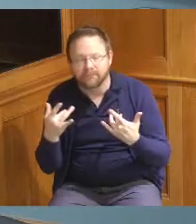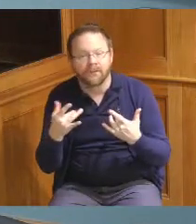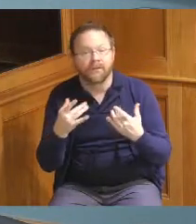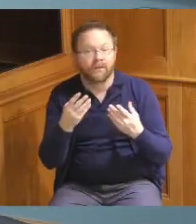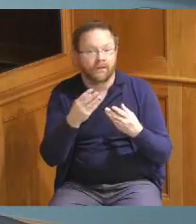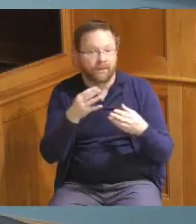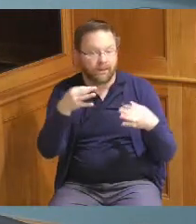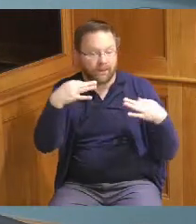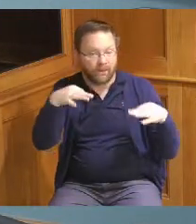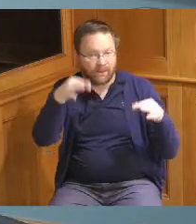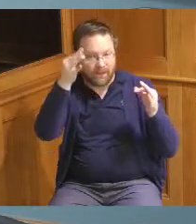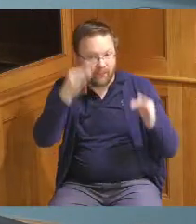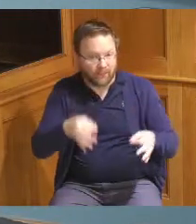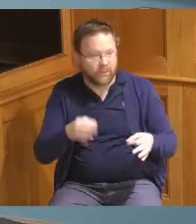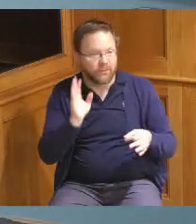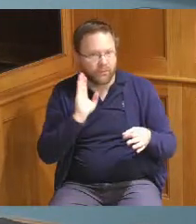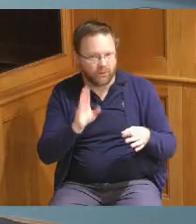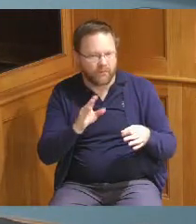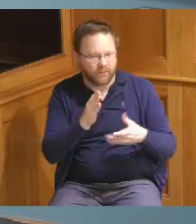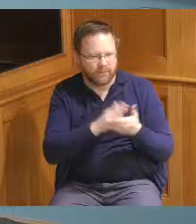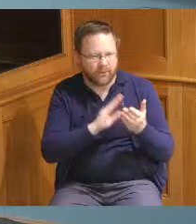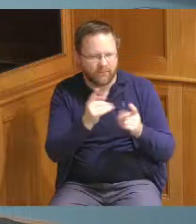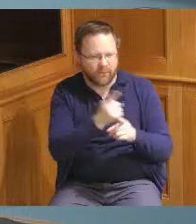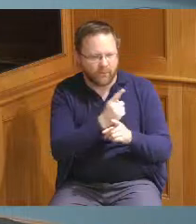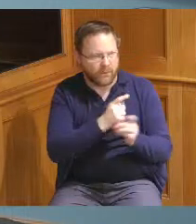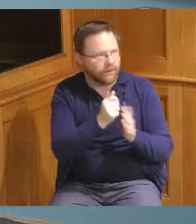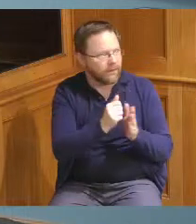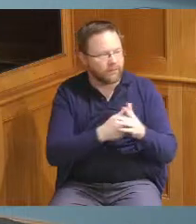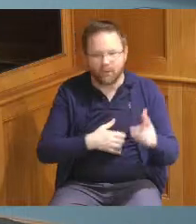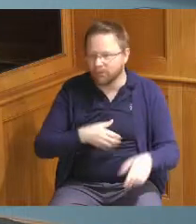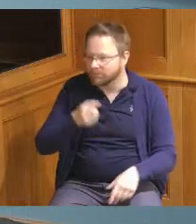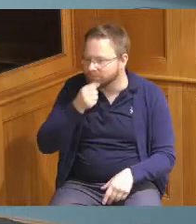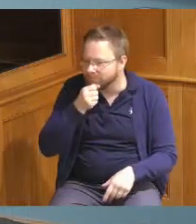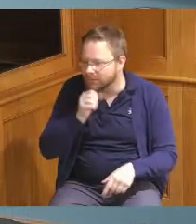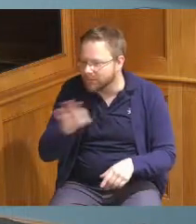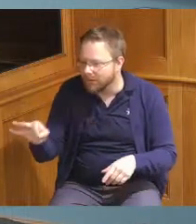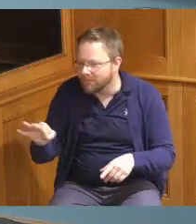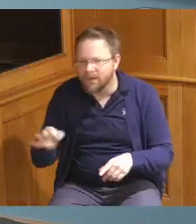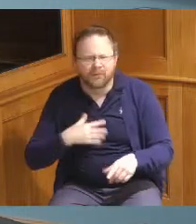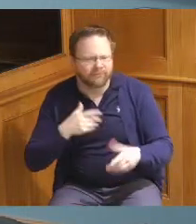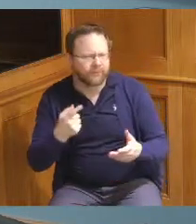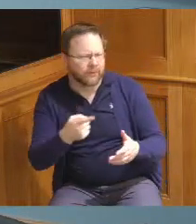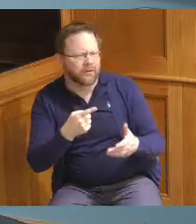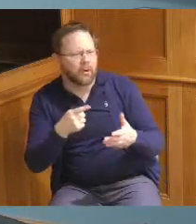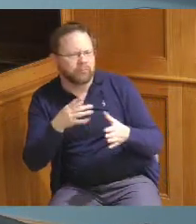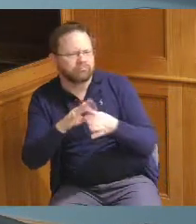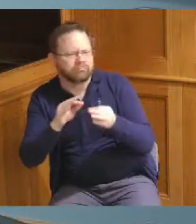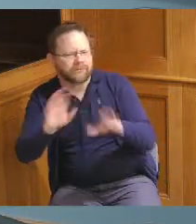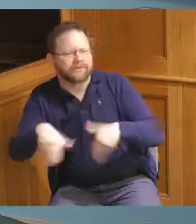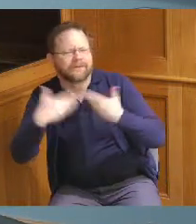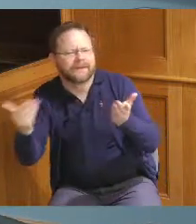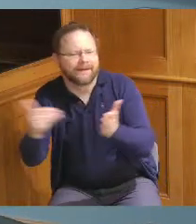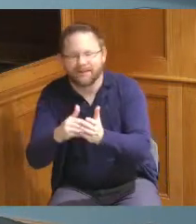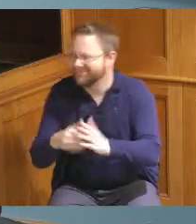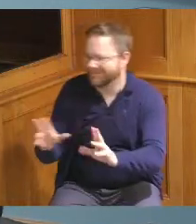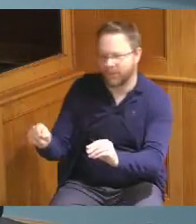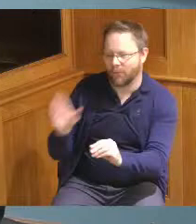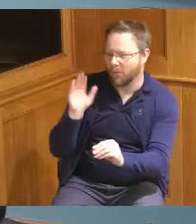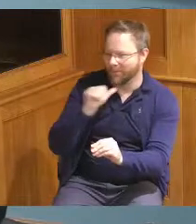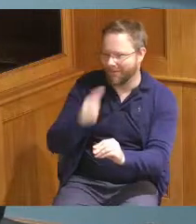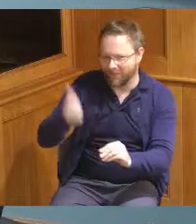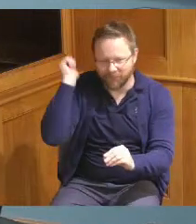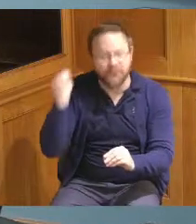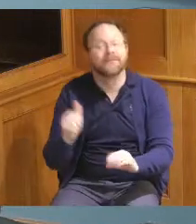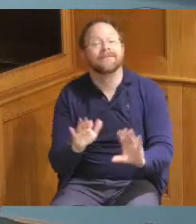Okay. My mic was off. Oh, well. I'm not going to say anything all over. All right. Well, anyway, good job,